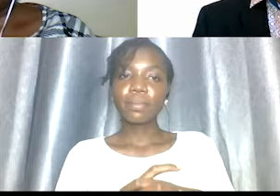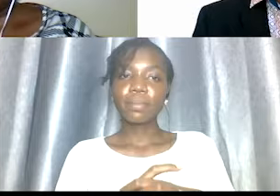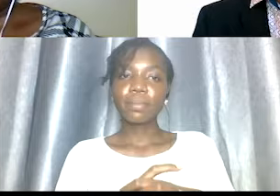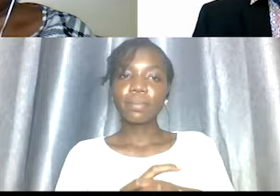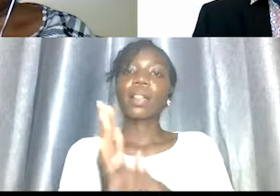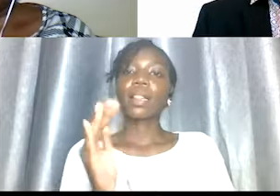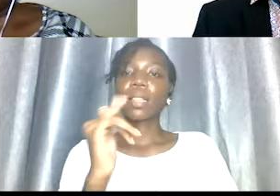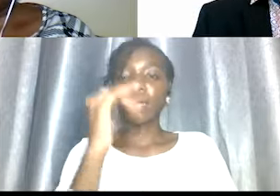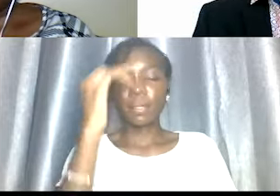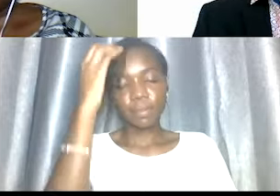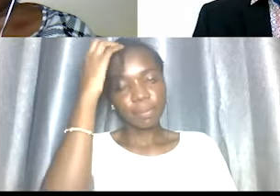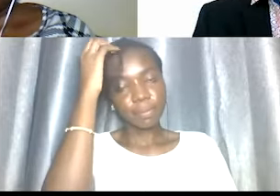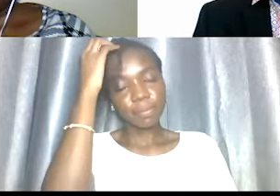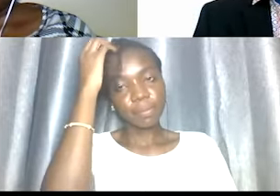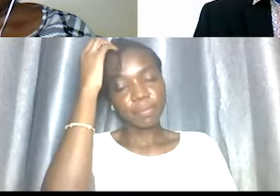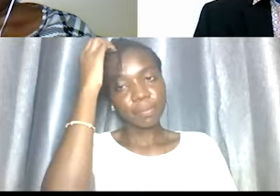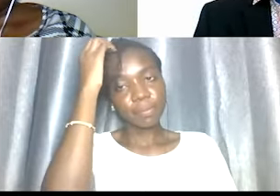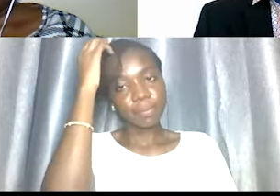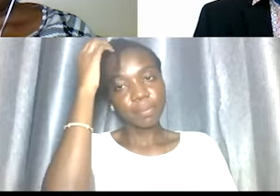the